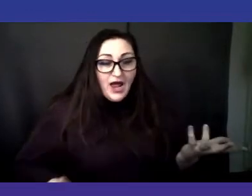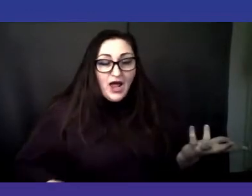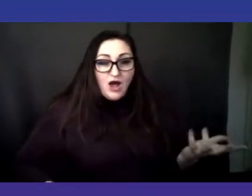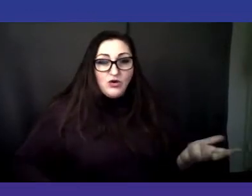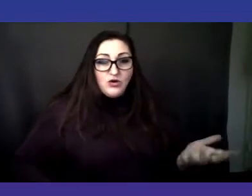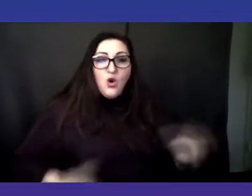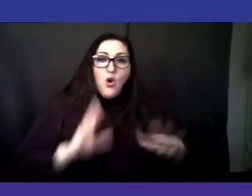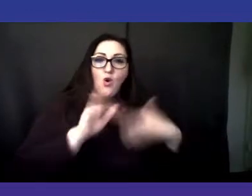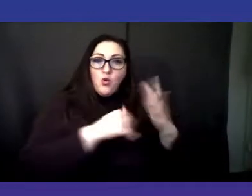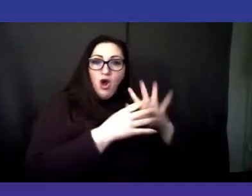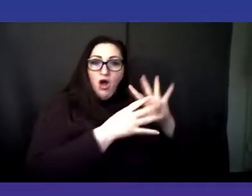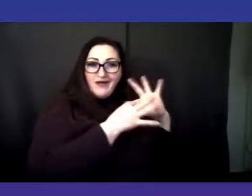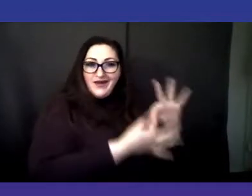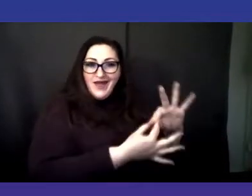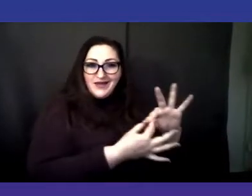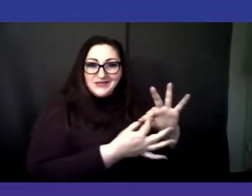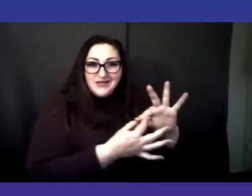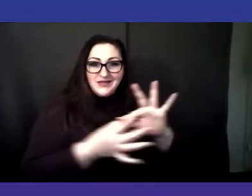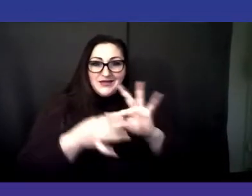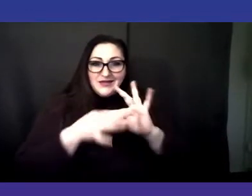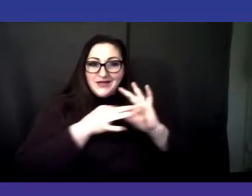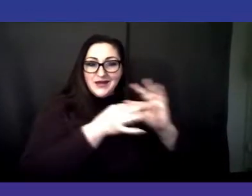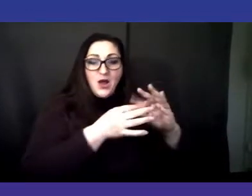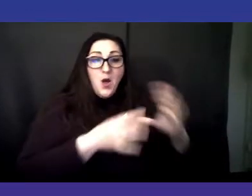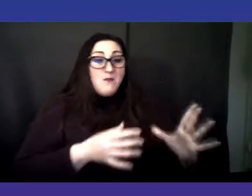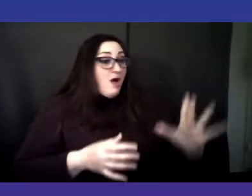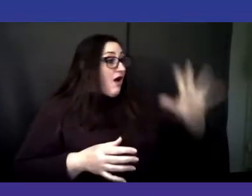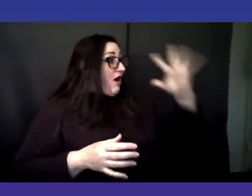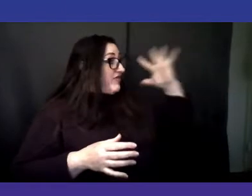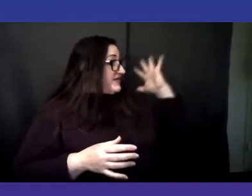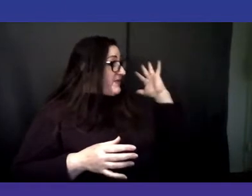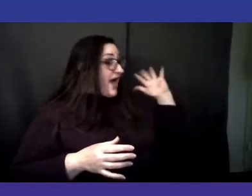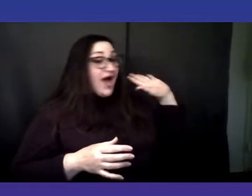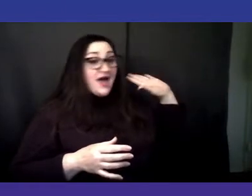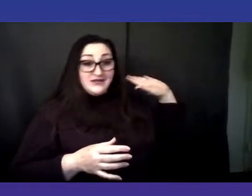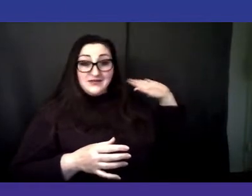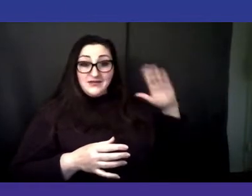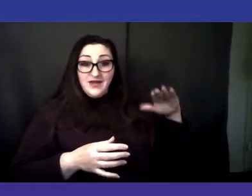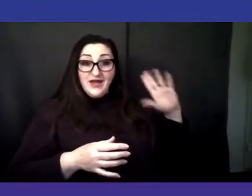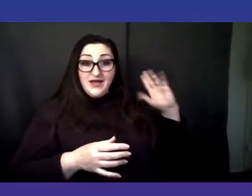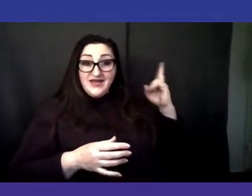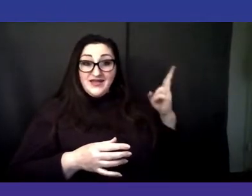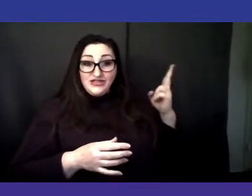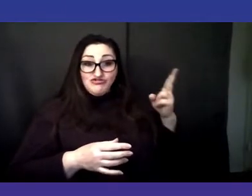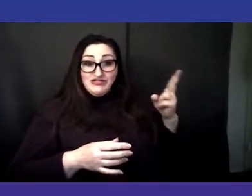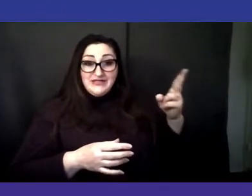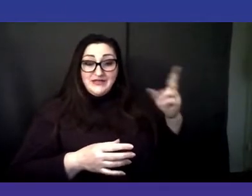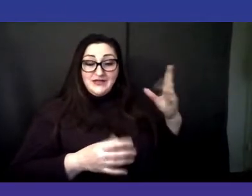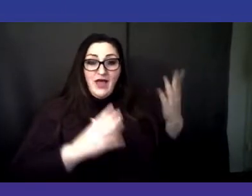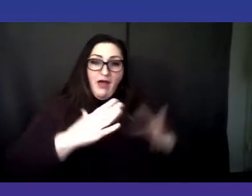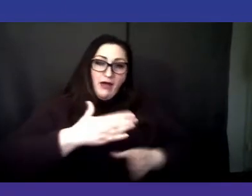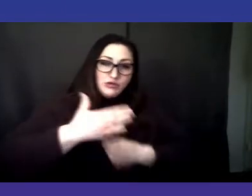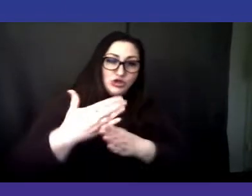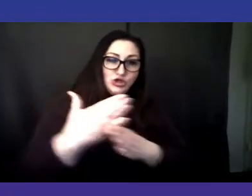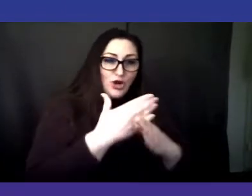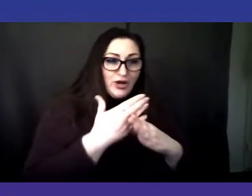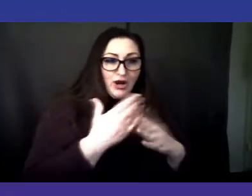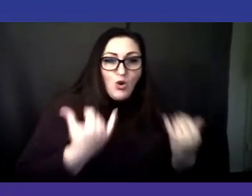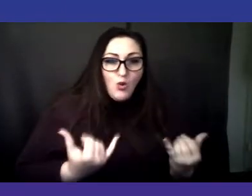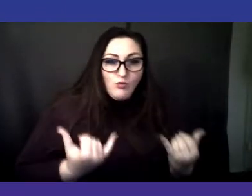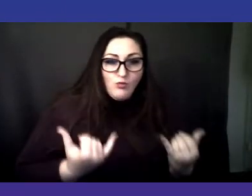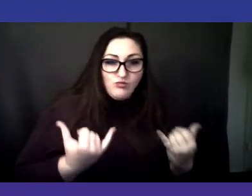connected by all this past history and sharing our own present